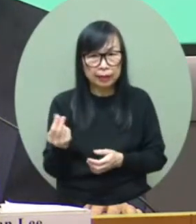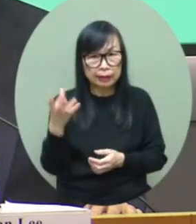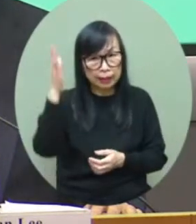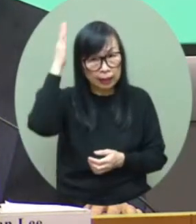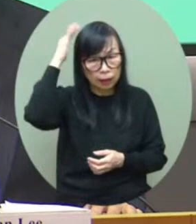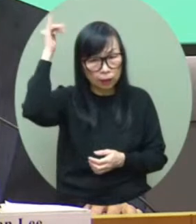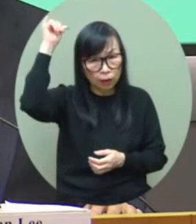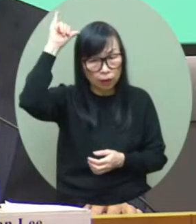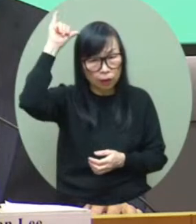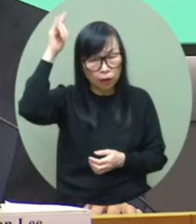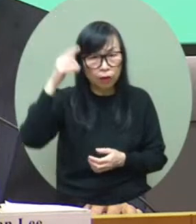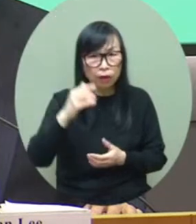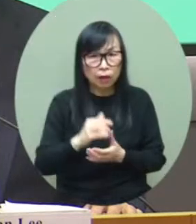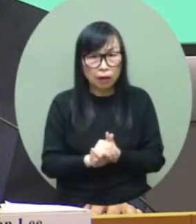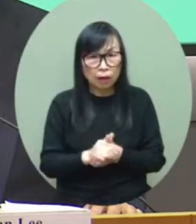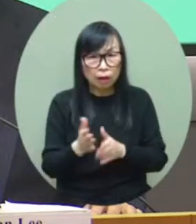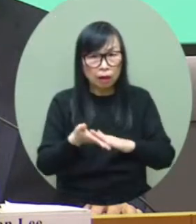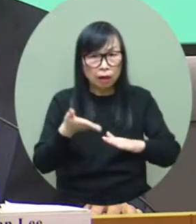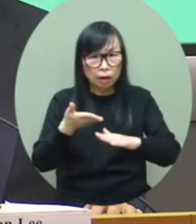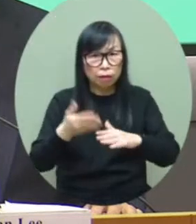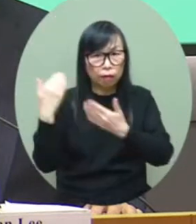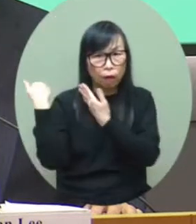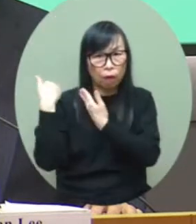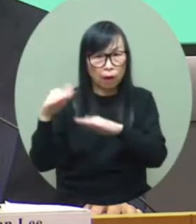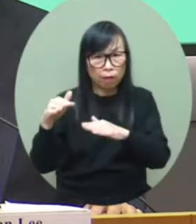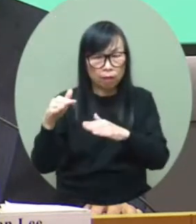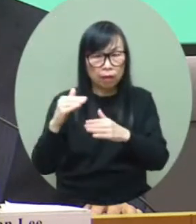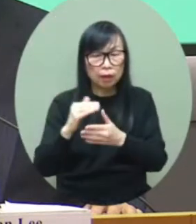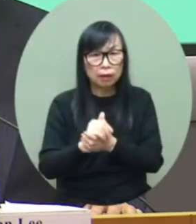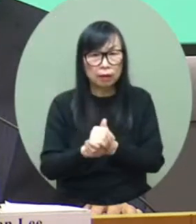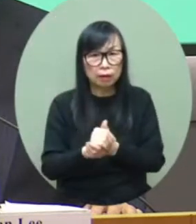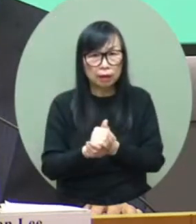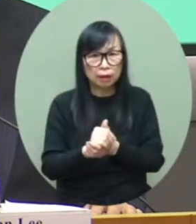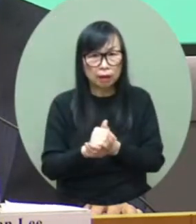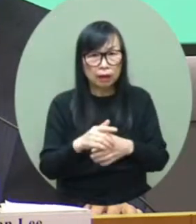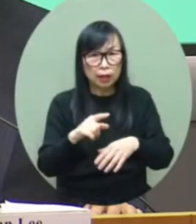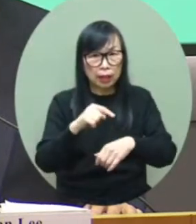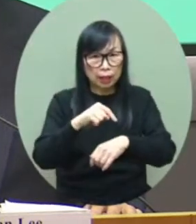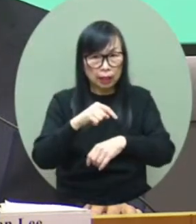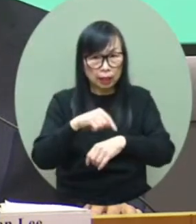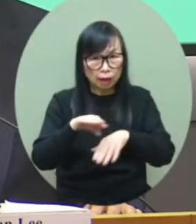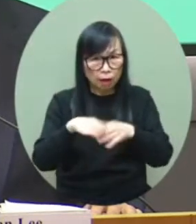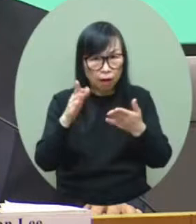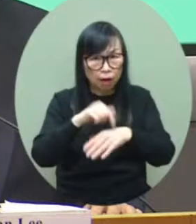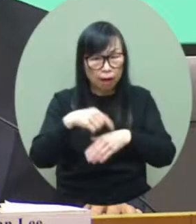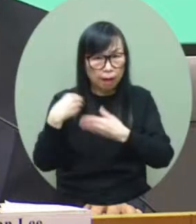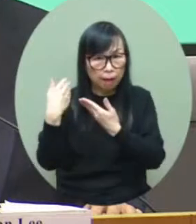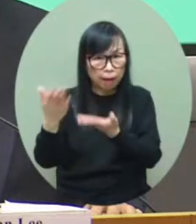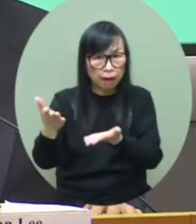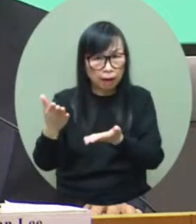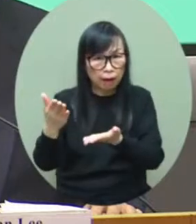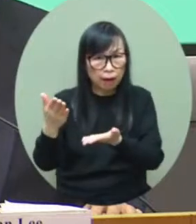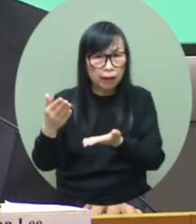services will be resumed too. As for the Sha Tau Kok BCP, cargo services will be resumed.